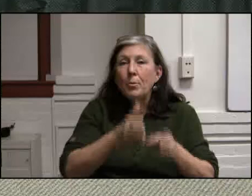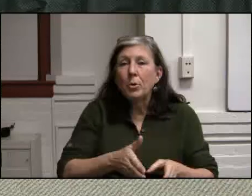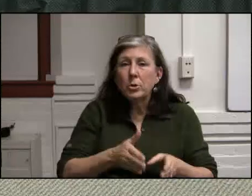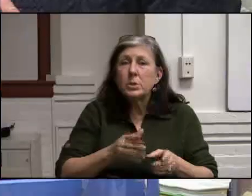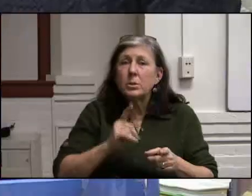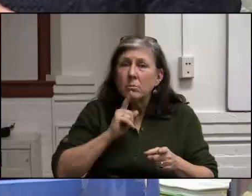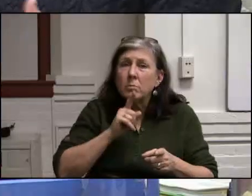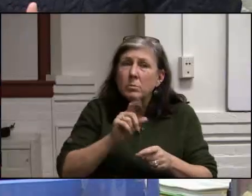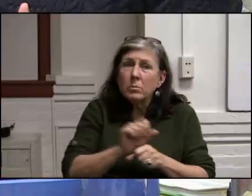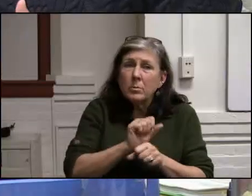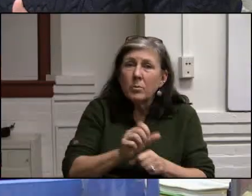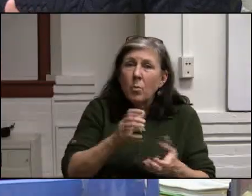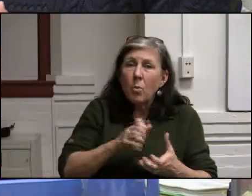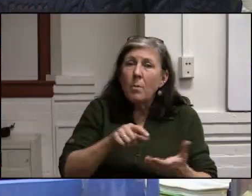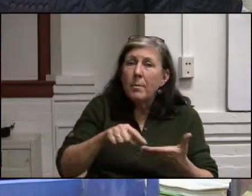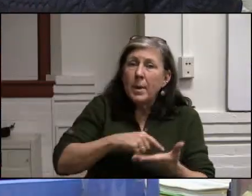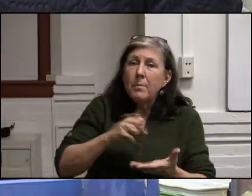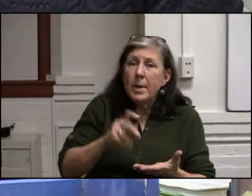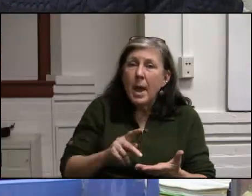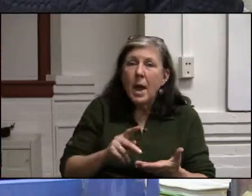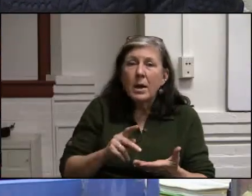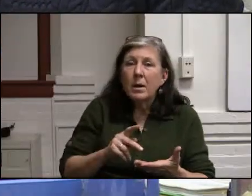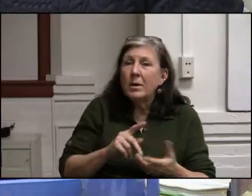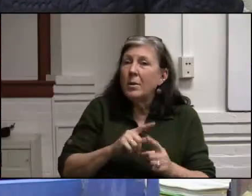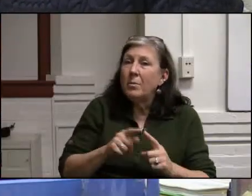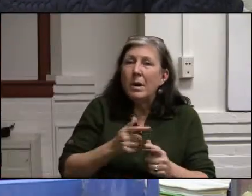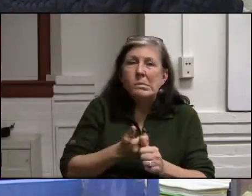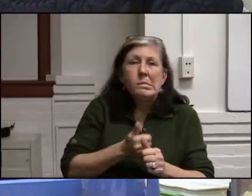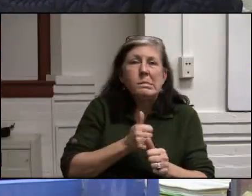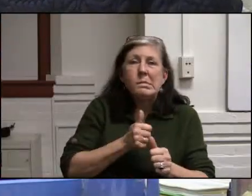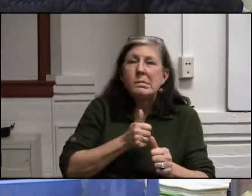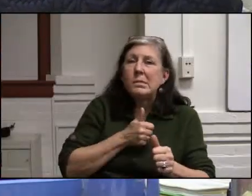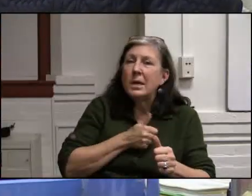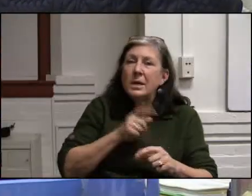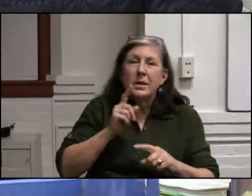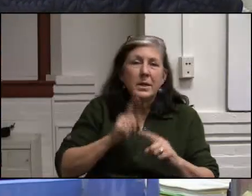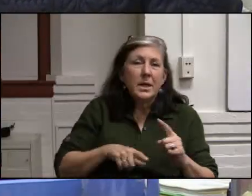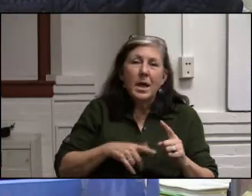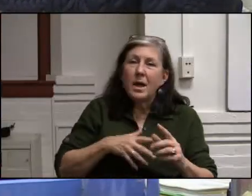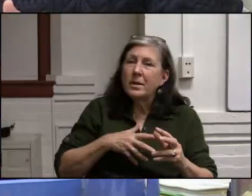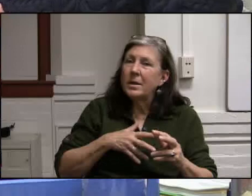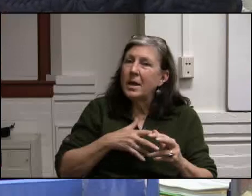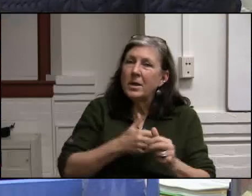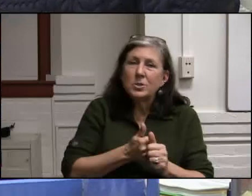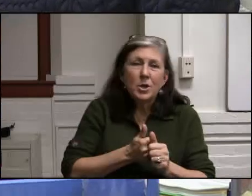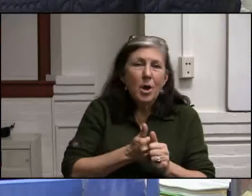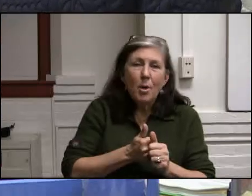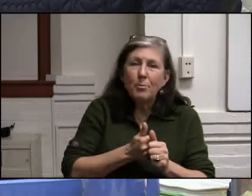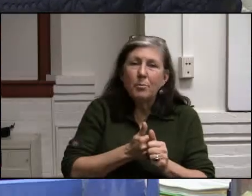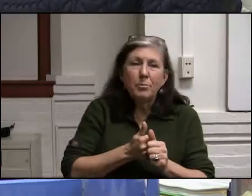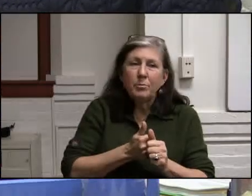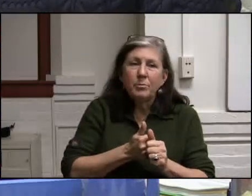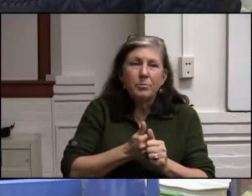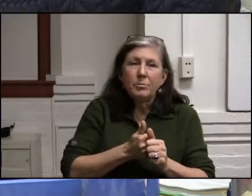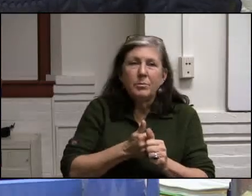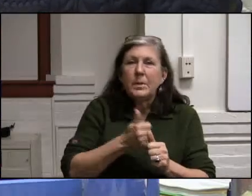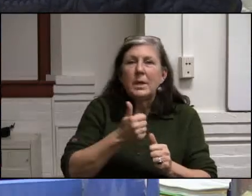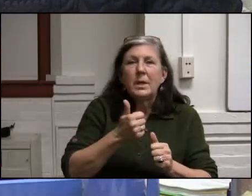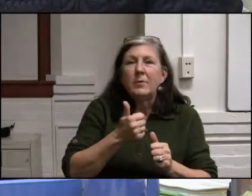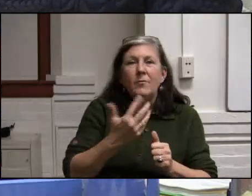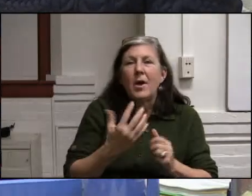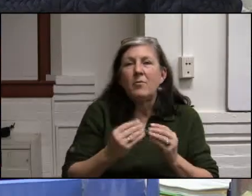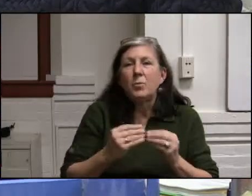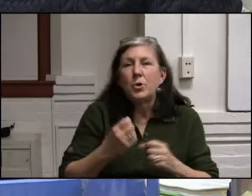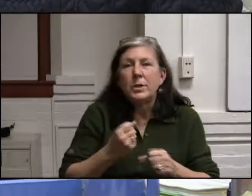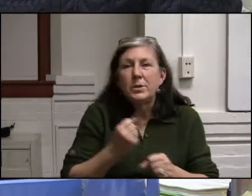committed to repaying the funds had fallen far enough behind that they weren't going to be able to repay the funds on the original schedule, but made a